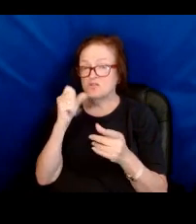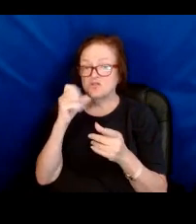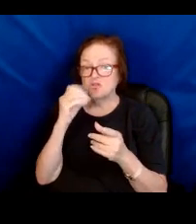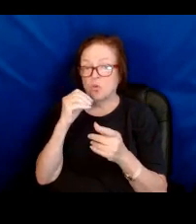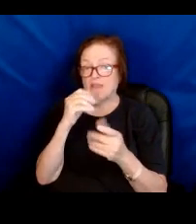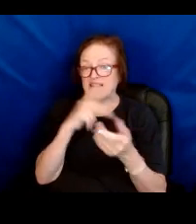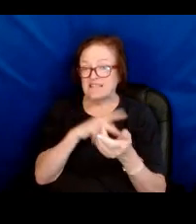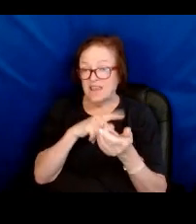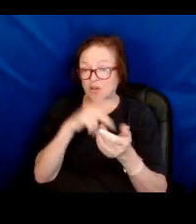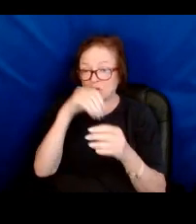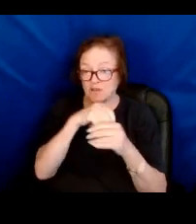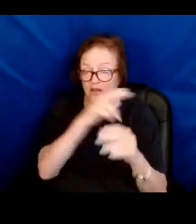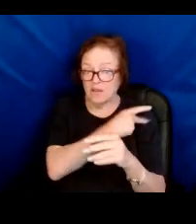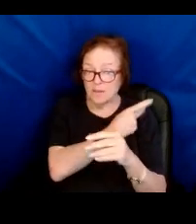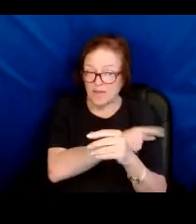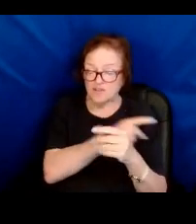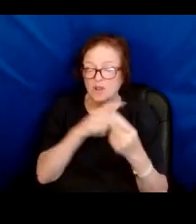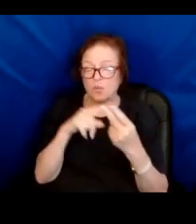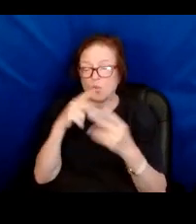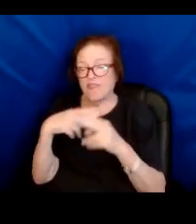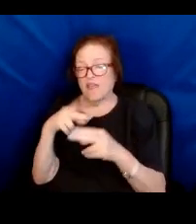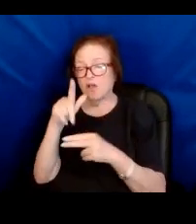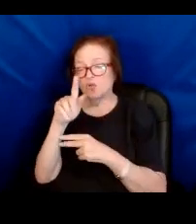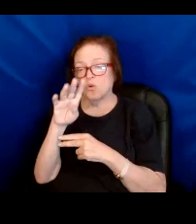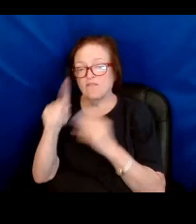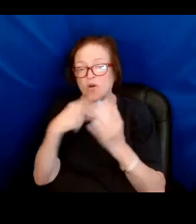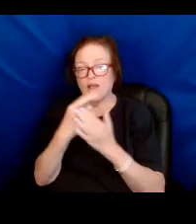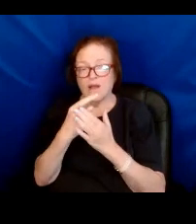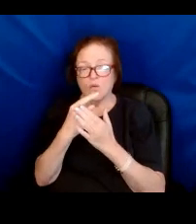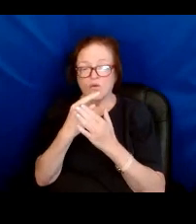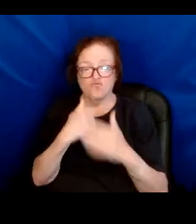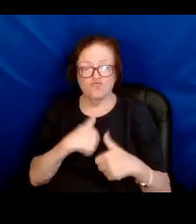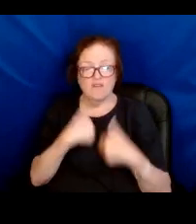inpatient beds and what they call 24-hour residential treatment beds.